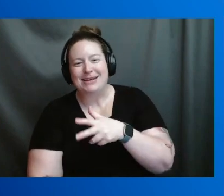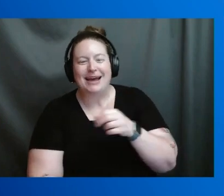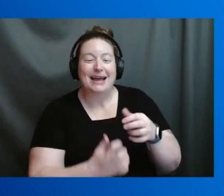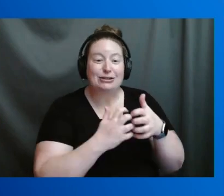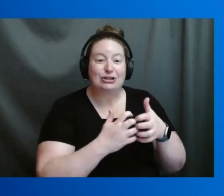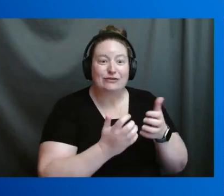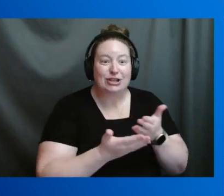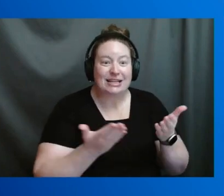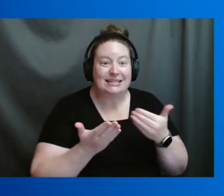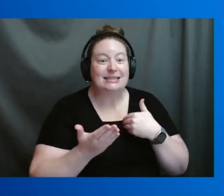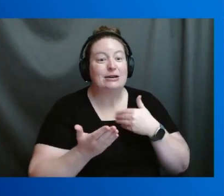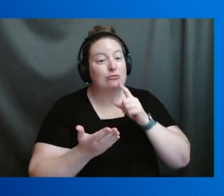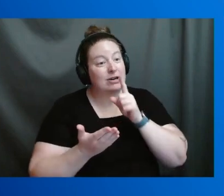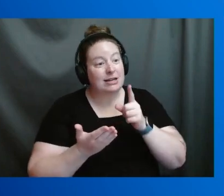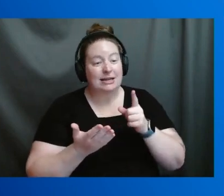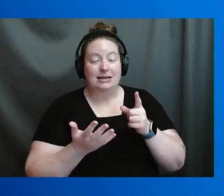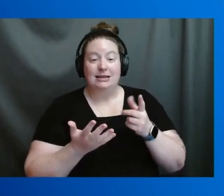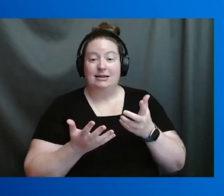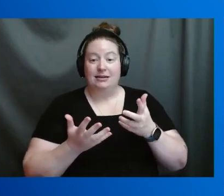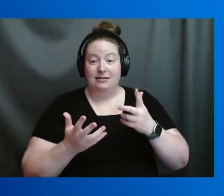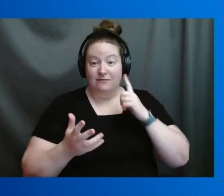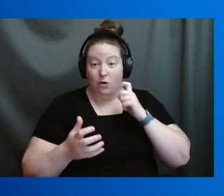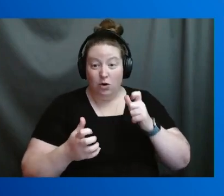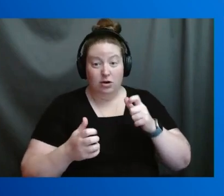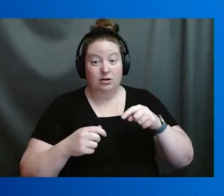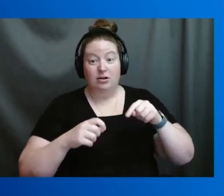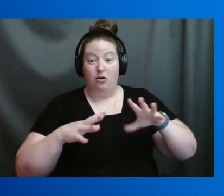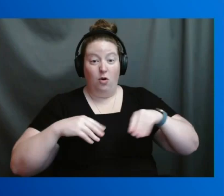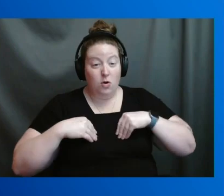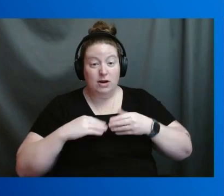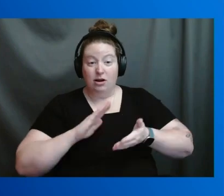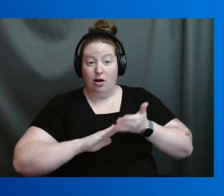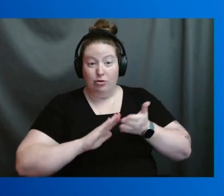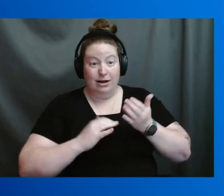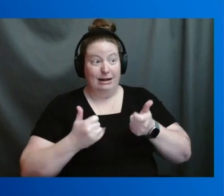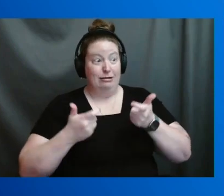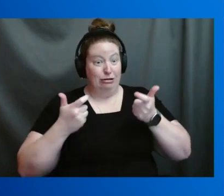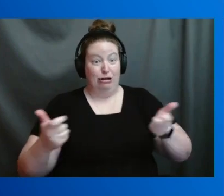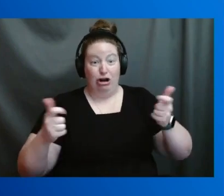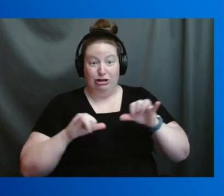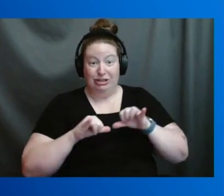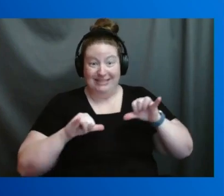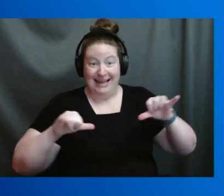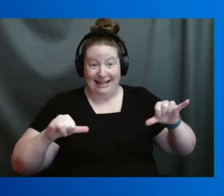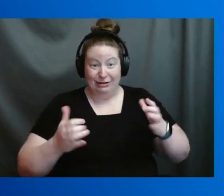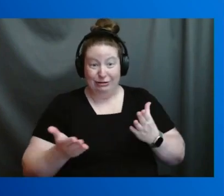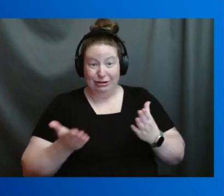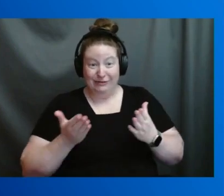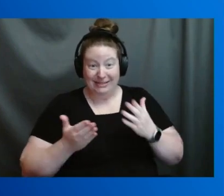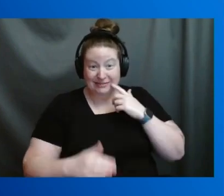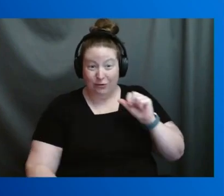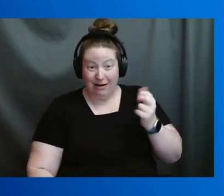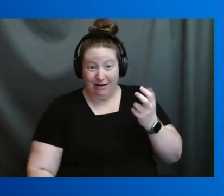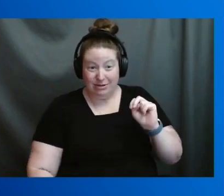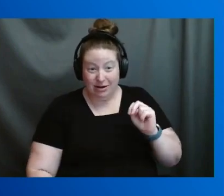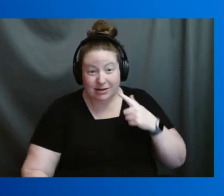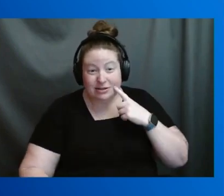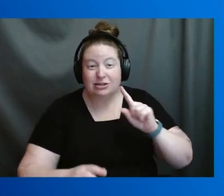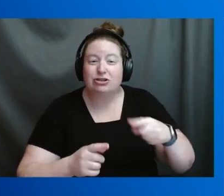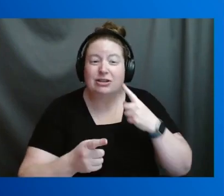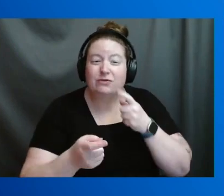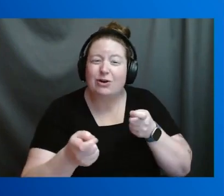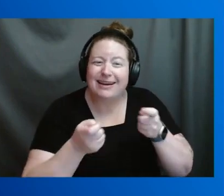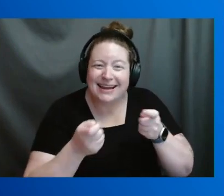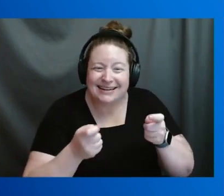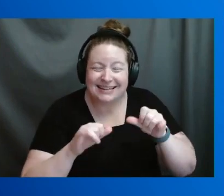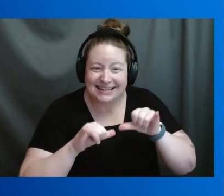AWS's experience in owning and operating these large-scale services. So if you think about it, like just for handling the scale we talked about, Lambda alone